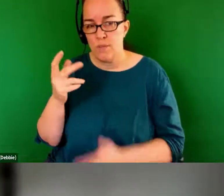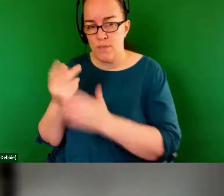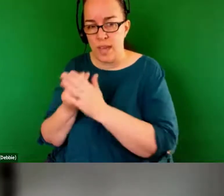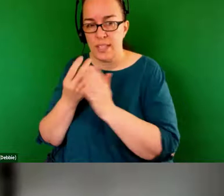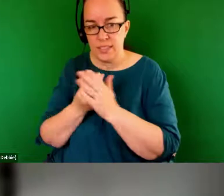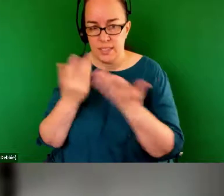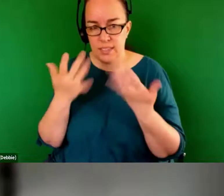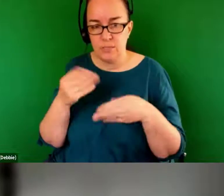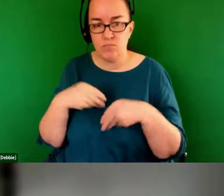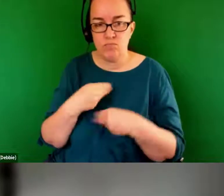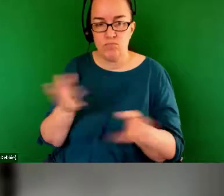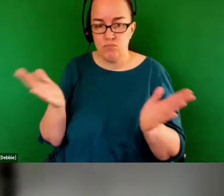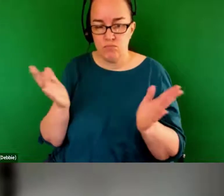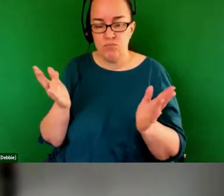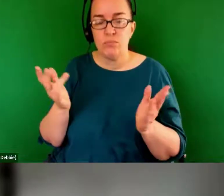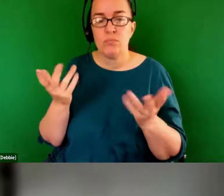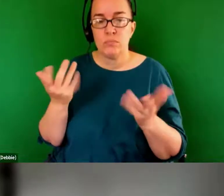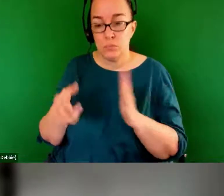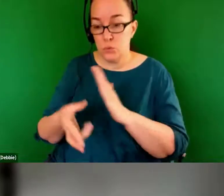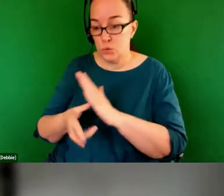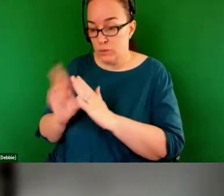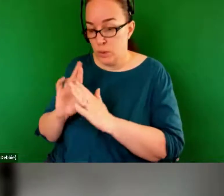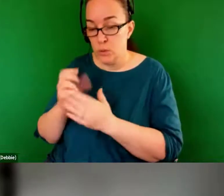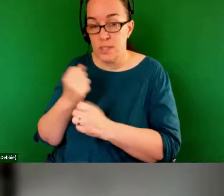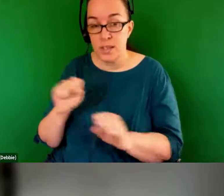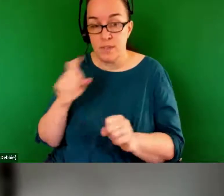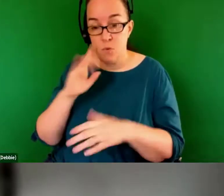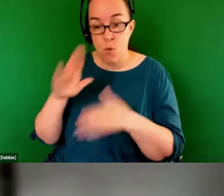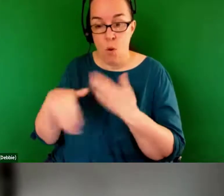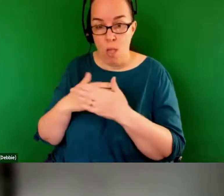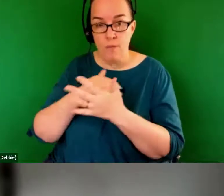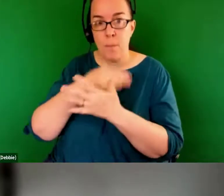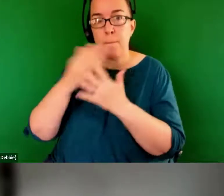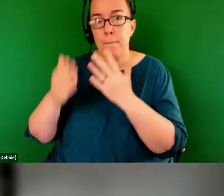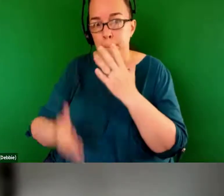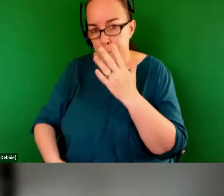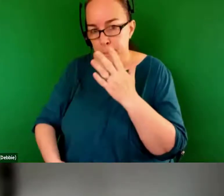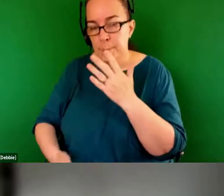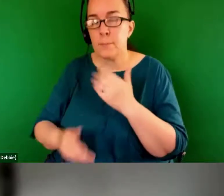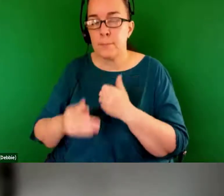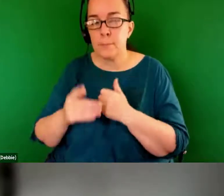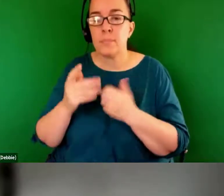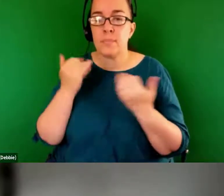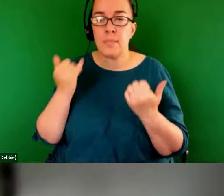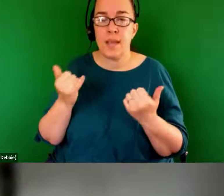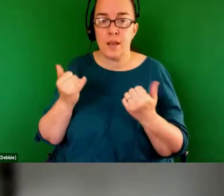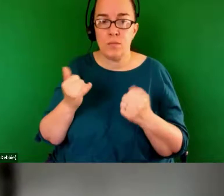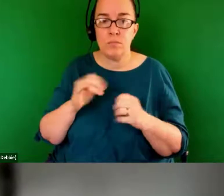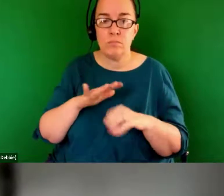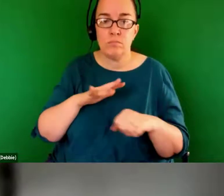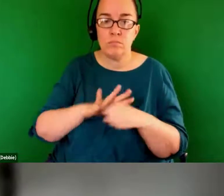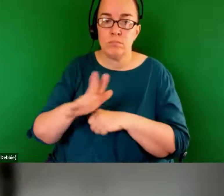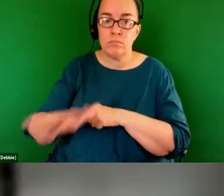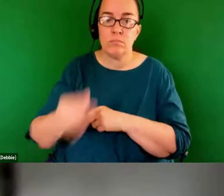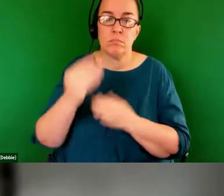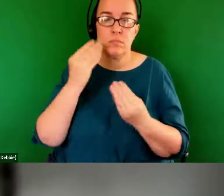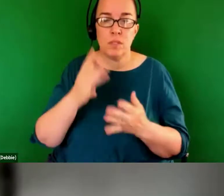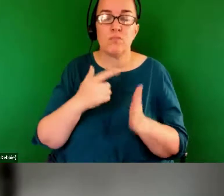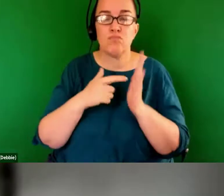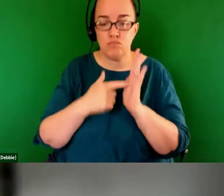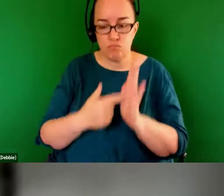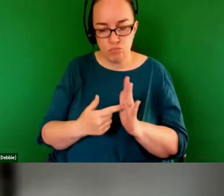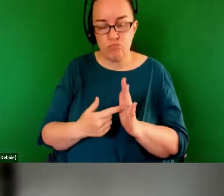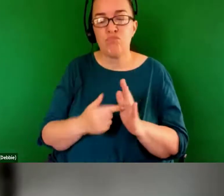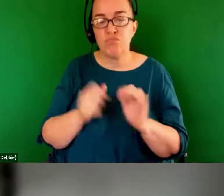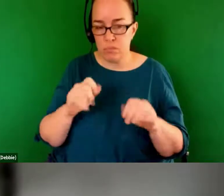point. And they've been able to review the safety data for all of those. And so there is a preponderance of data now that will allow them to give the